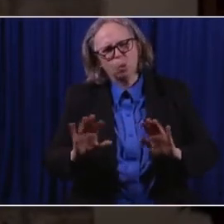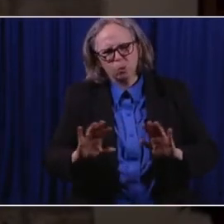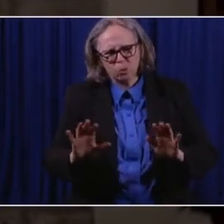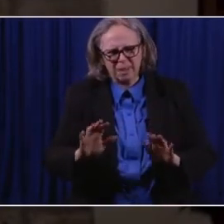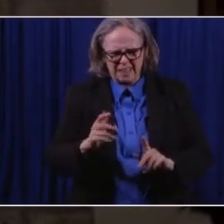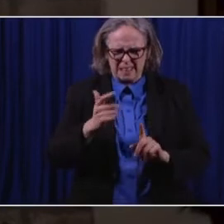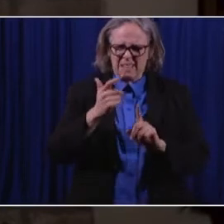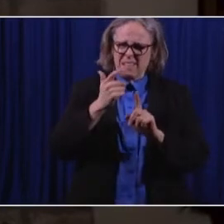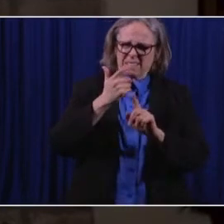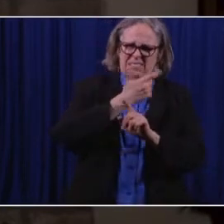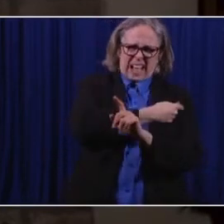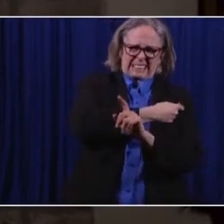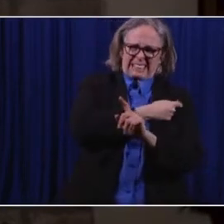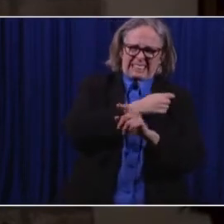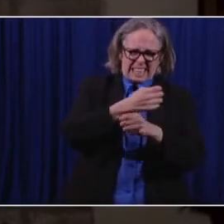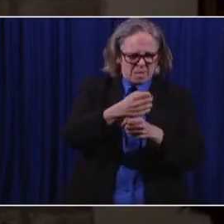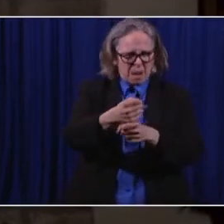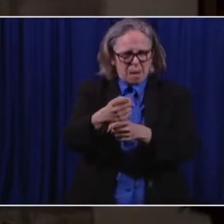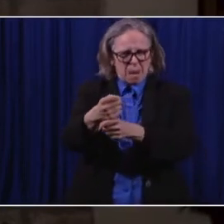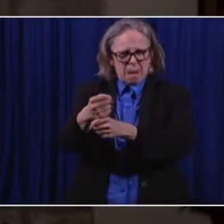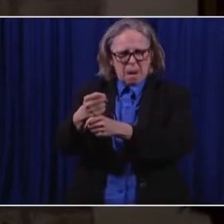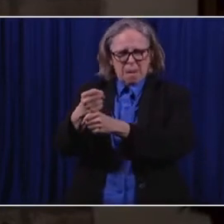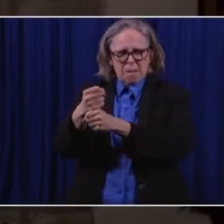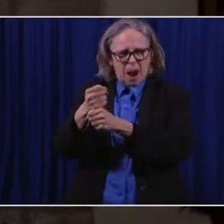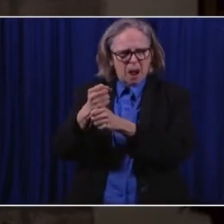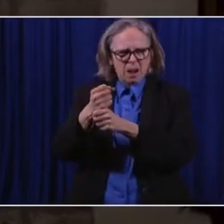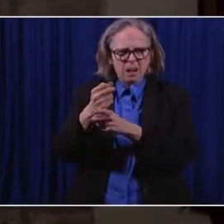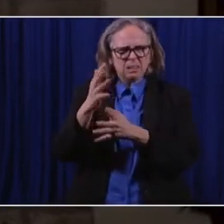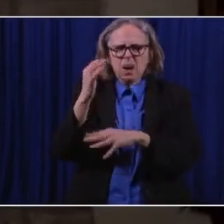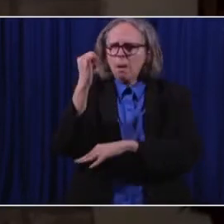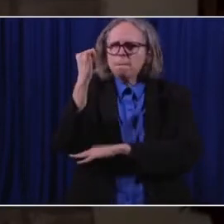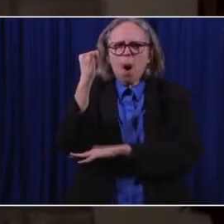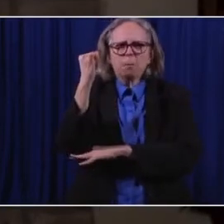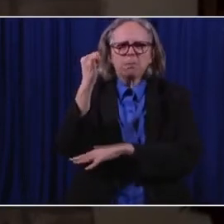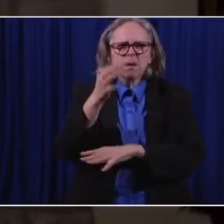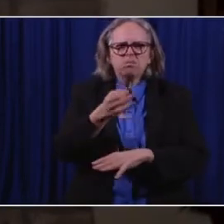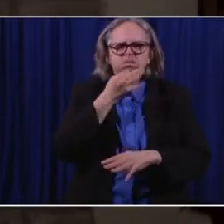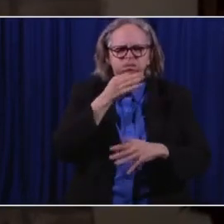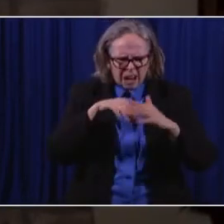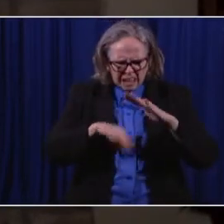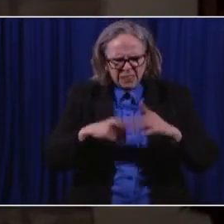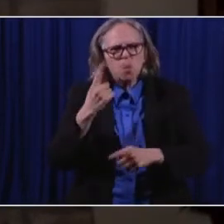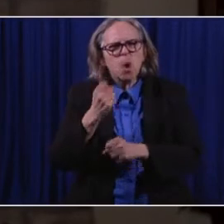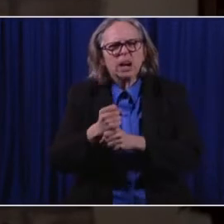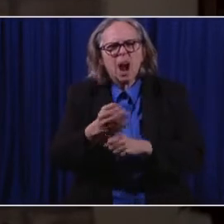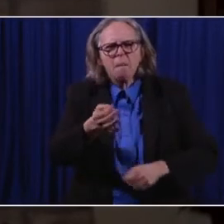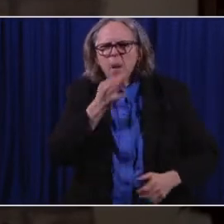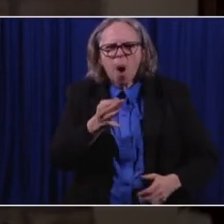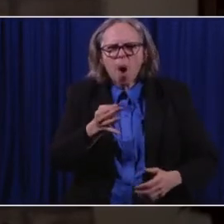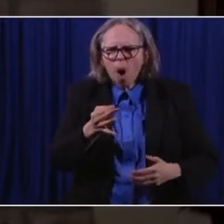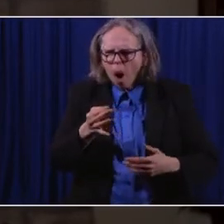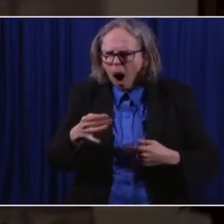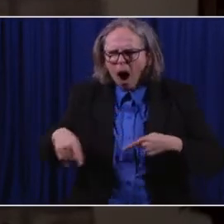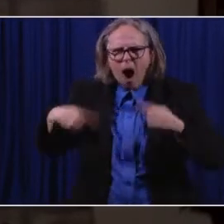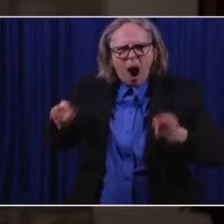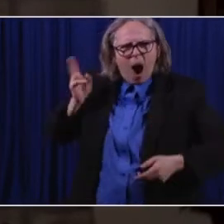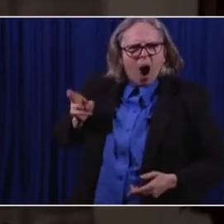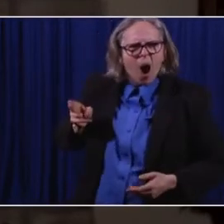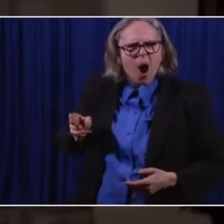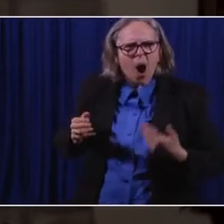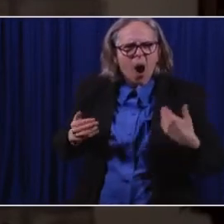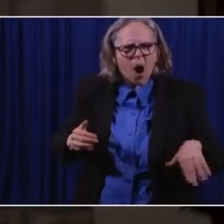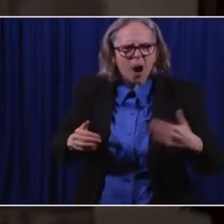by every medical expert who talks about it, a very, very good vaccine. I'm glad we